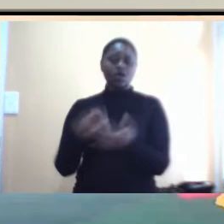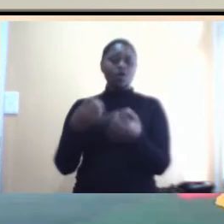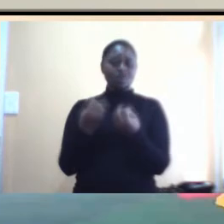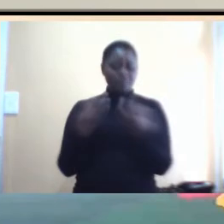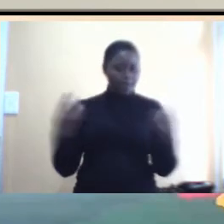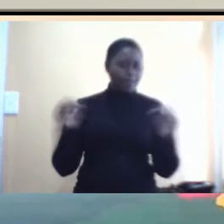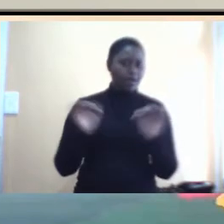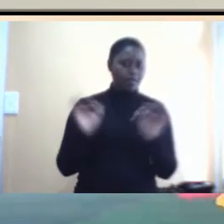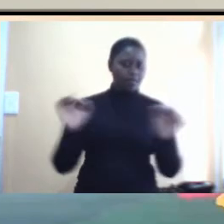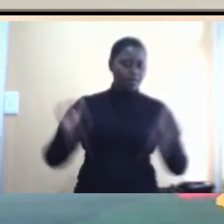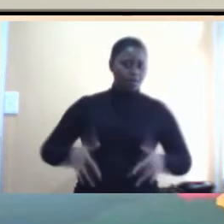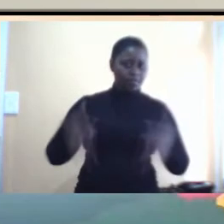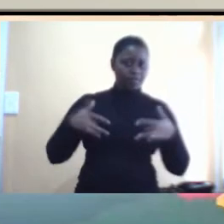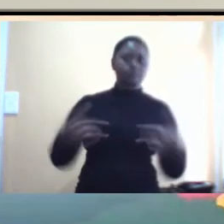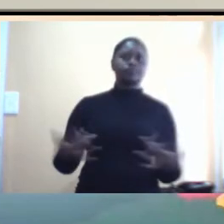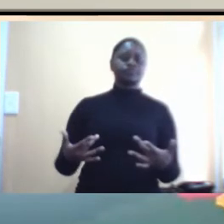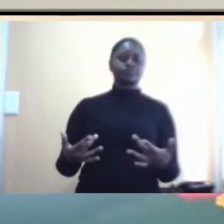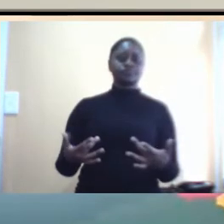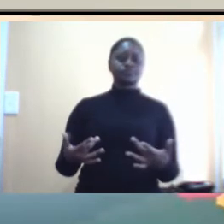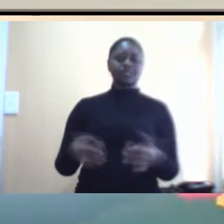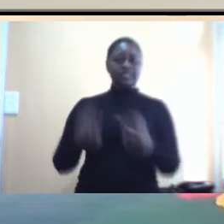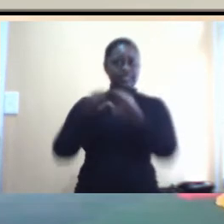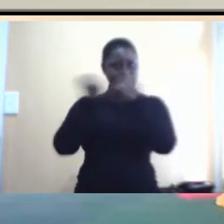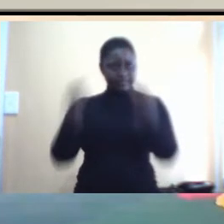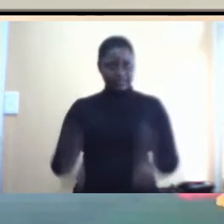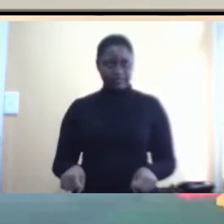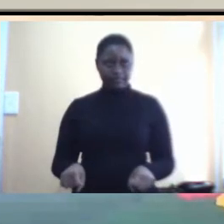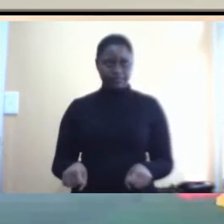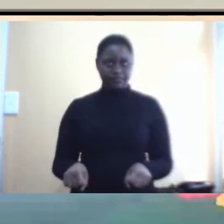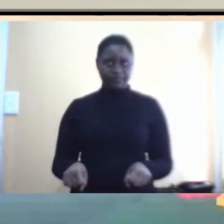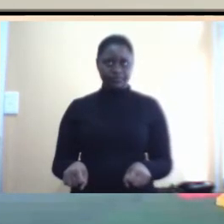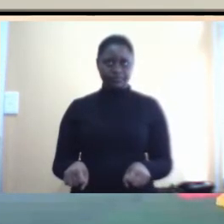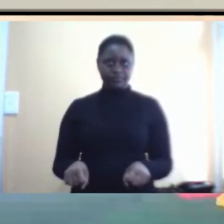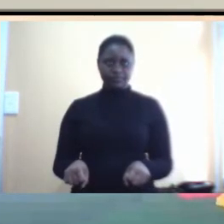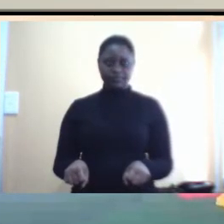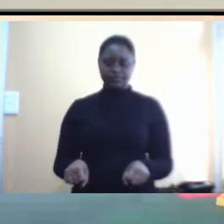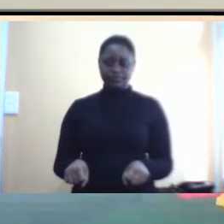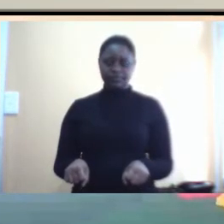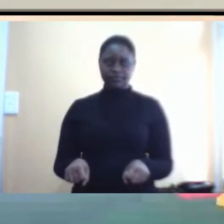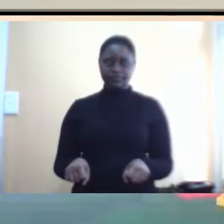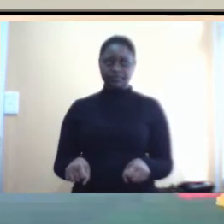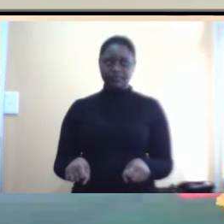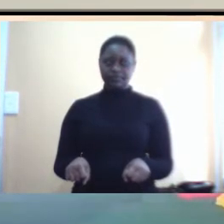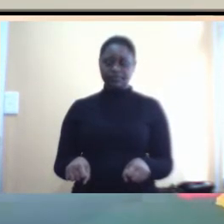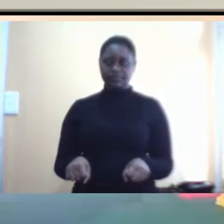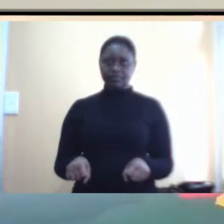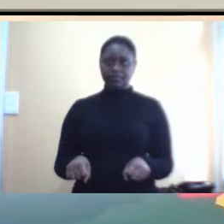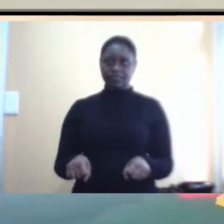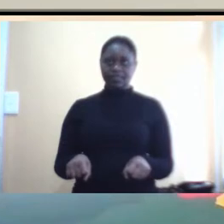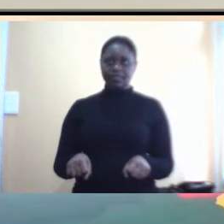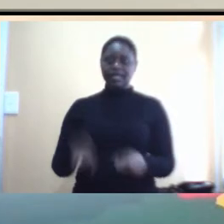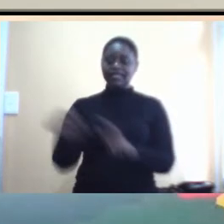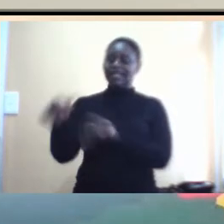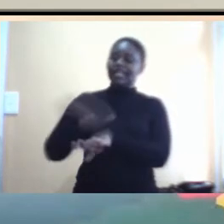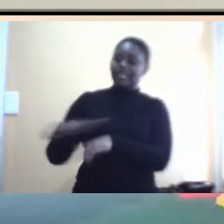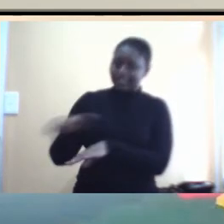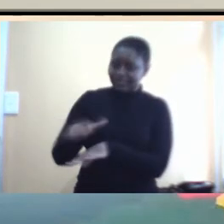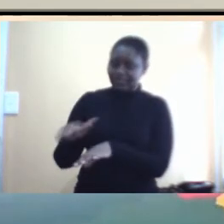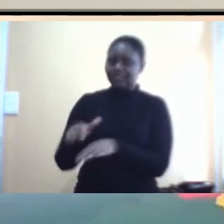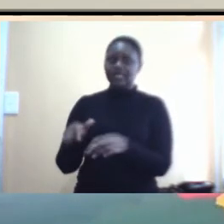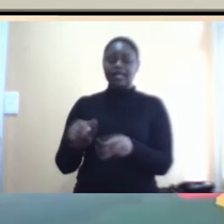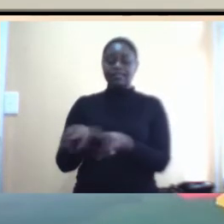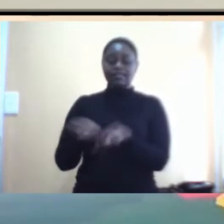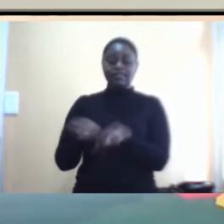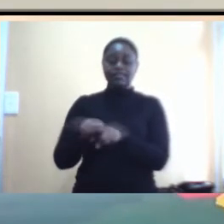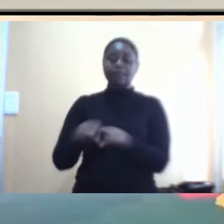the acquisition of existing commercial farm, but they have land and the very